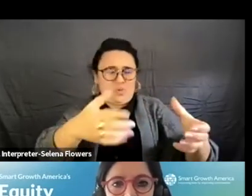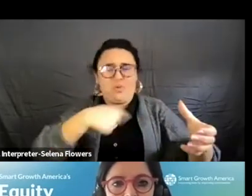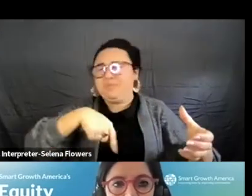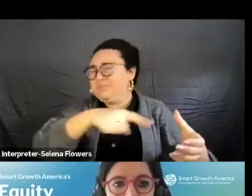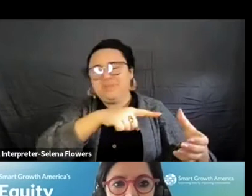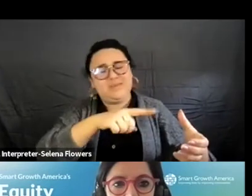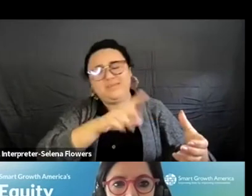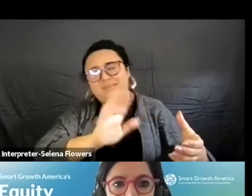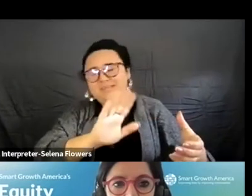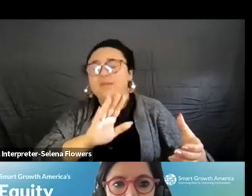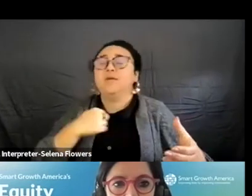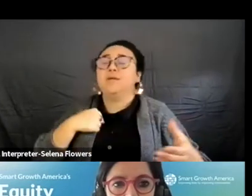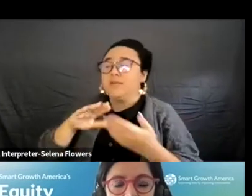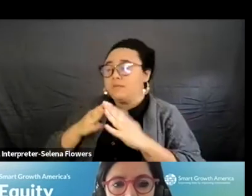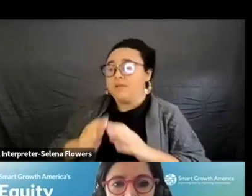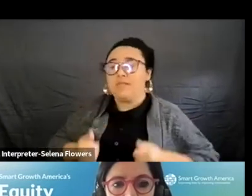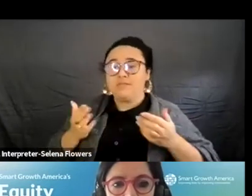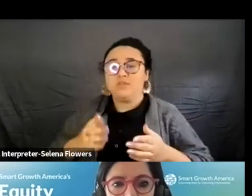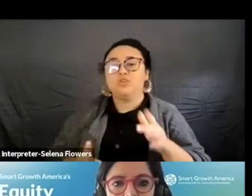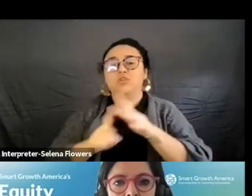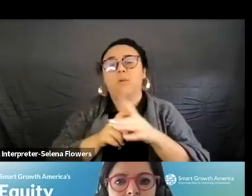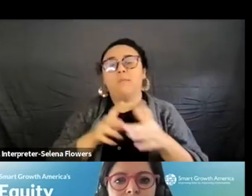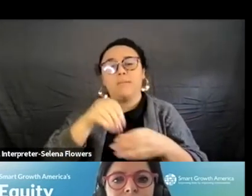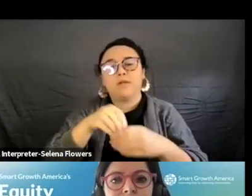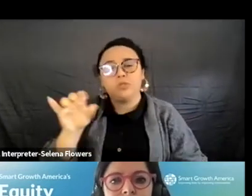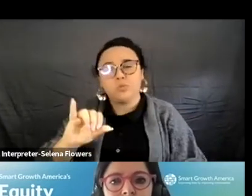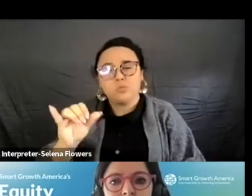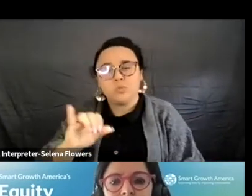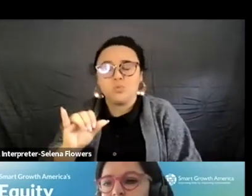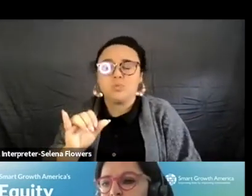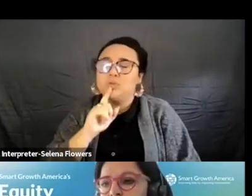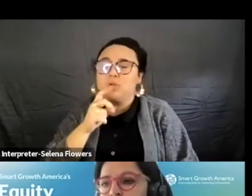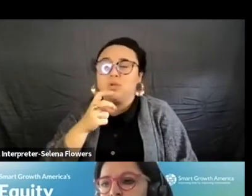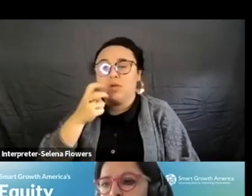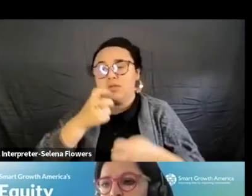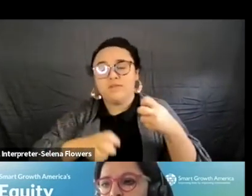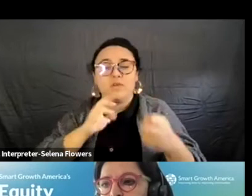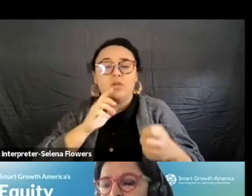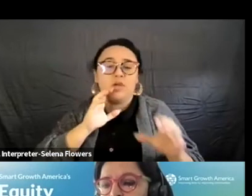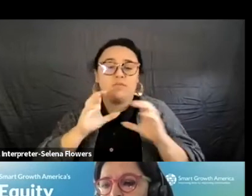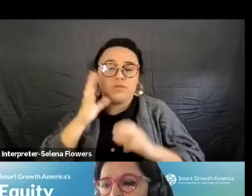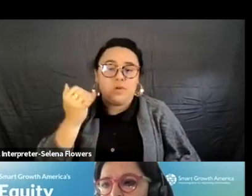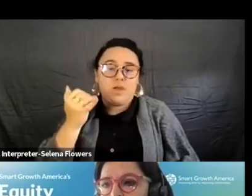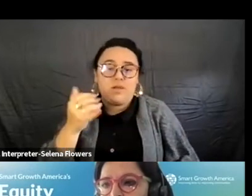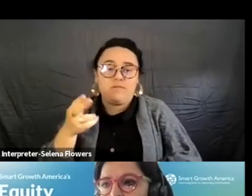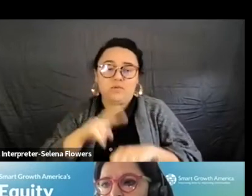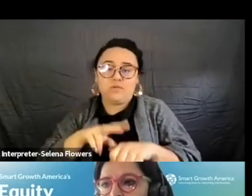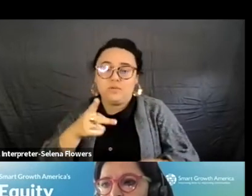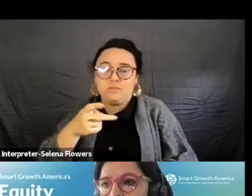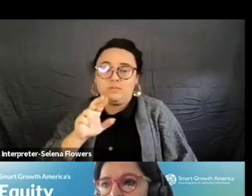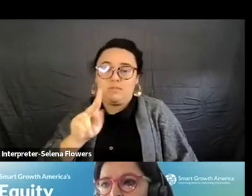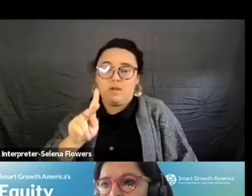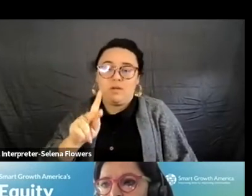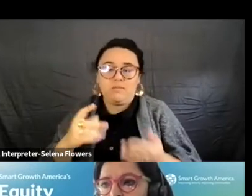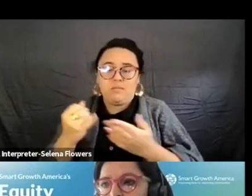the community that lives here is showing up and participating. And it was a difficult conversation because, of course, park projects are not, again,